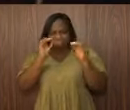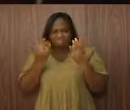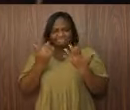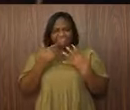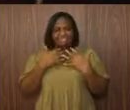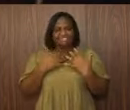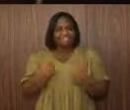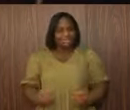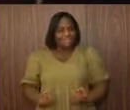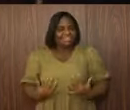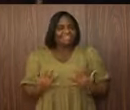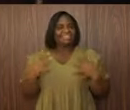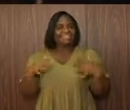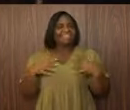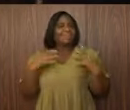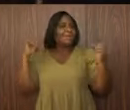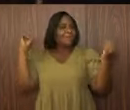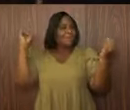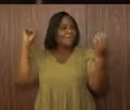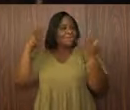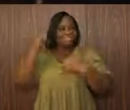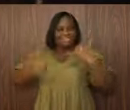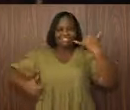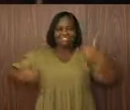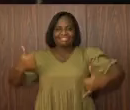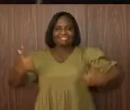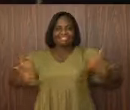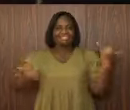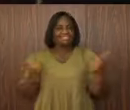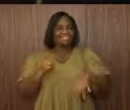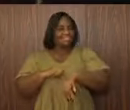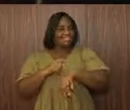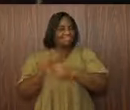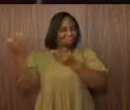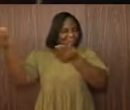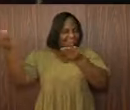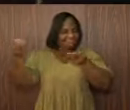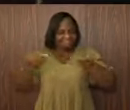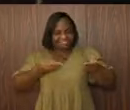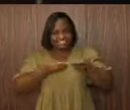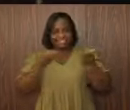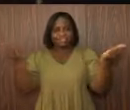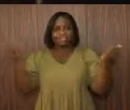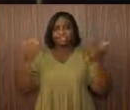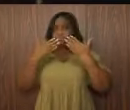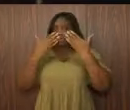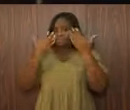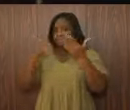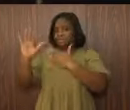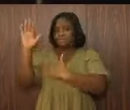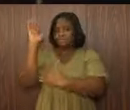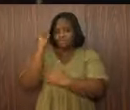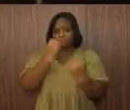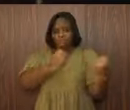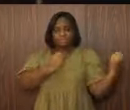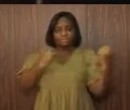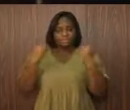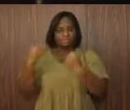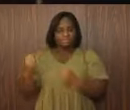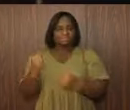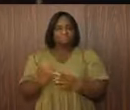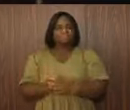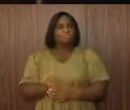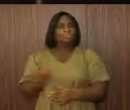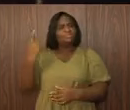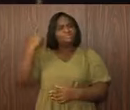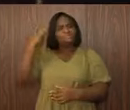of renewed hope this joyous season brings us, to thank Almighty God for